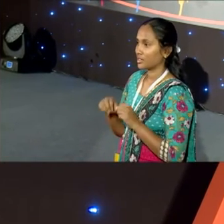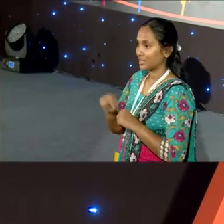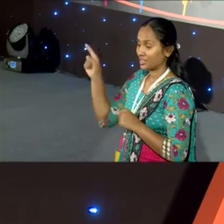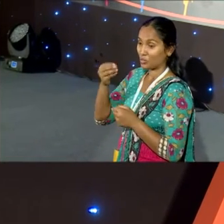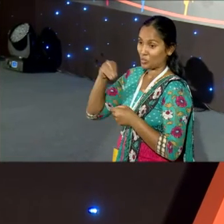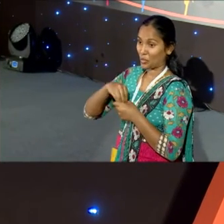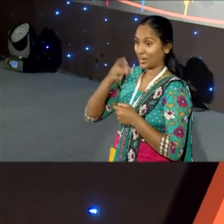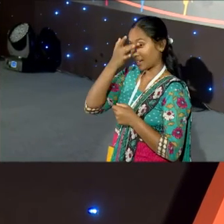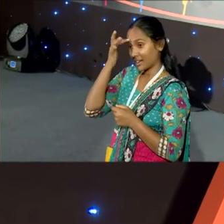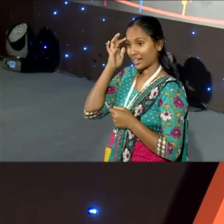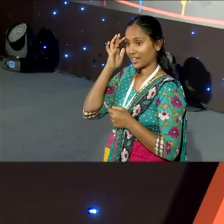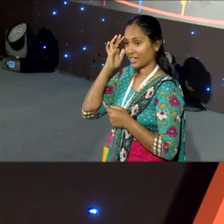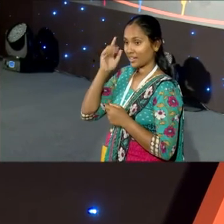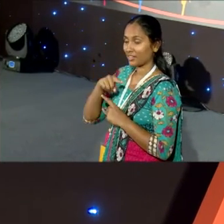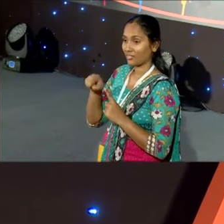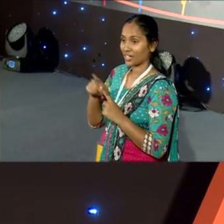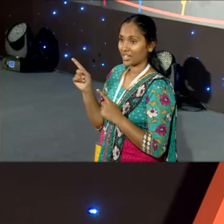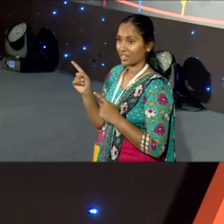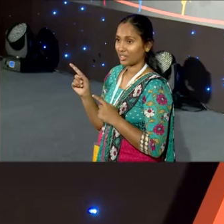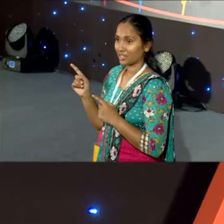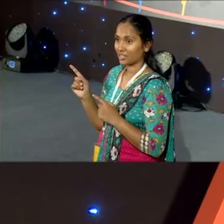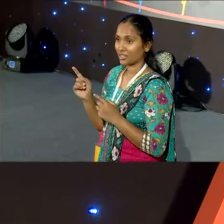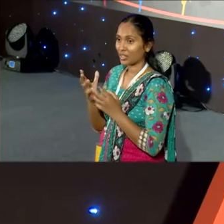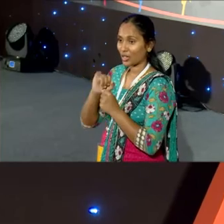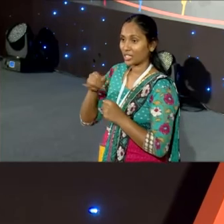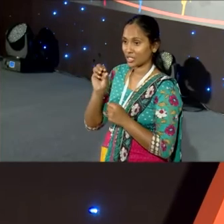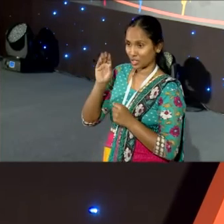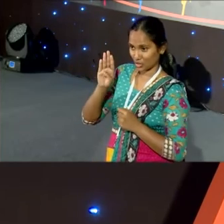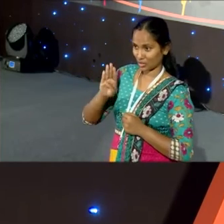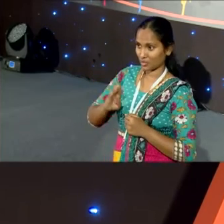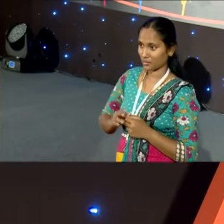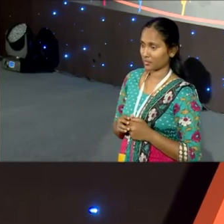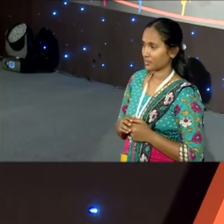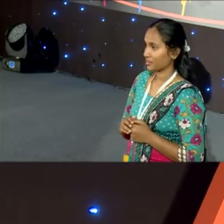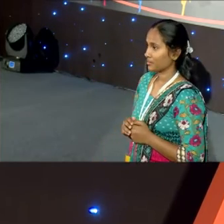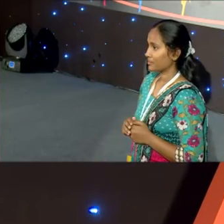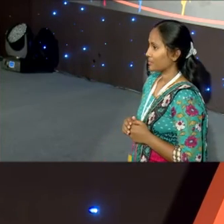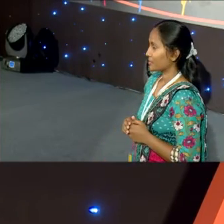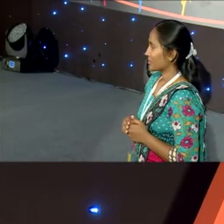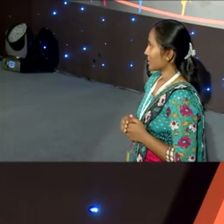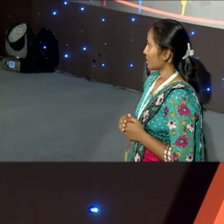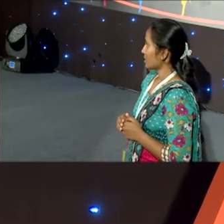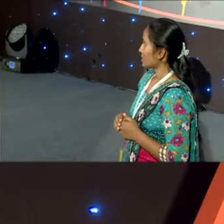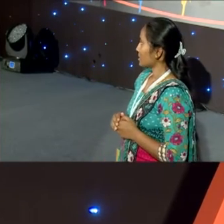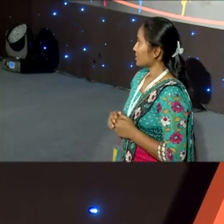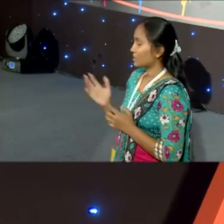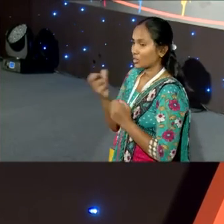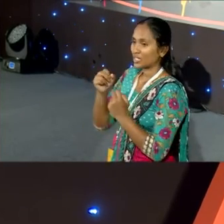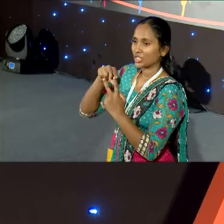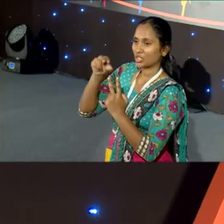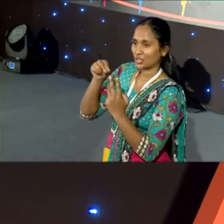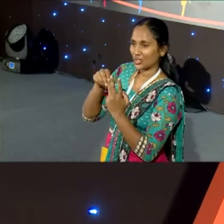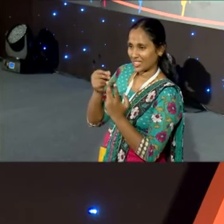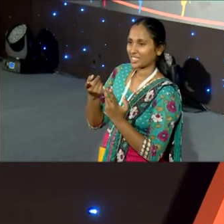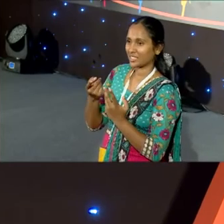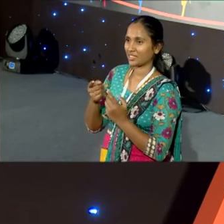lucky when I came to a job that I was given a choice of this,